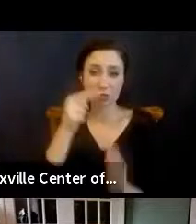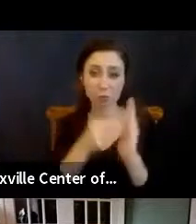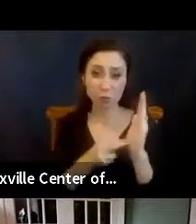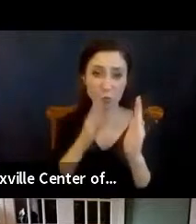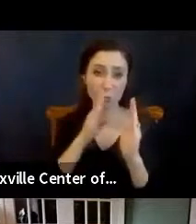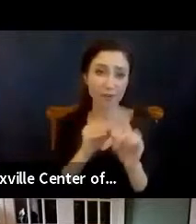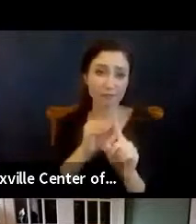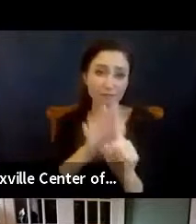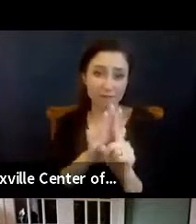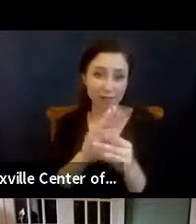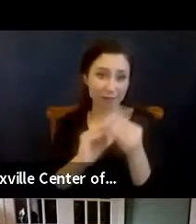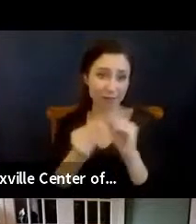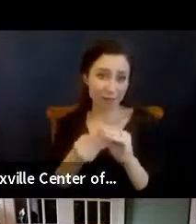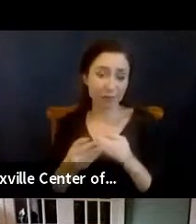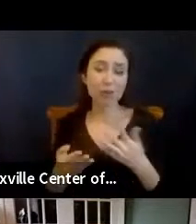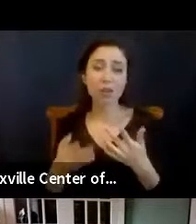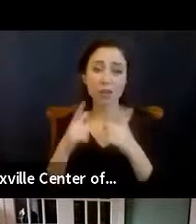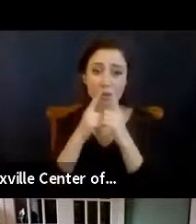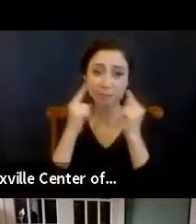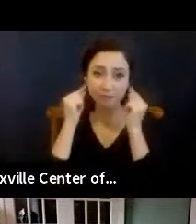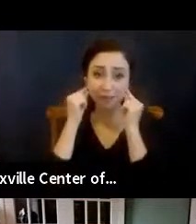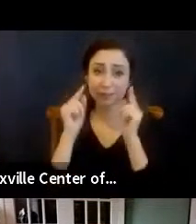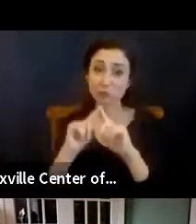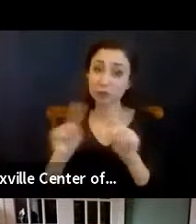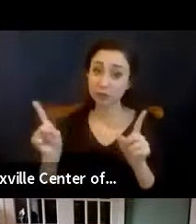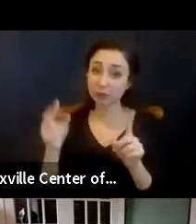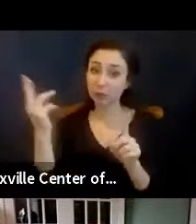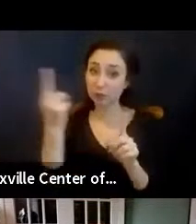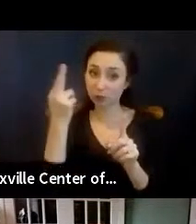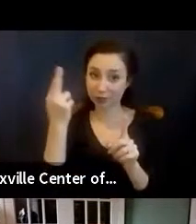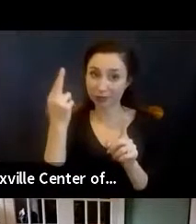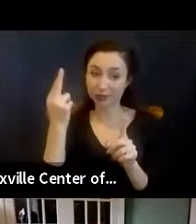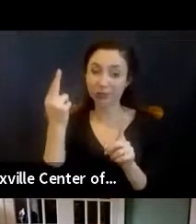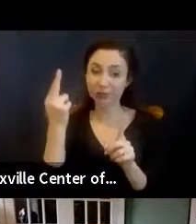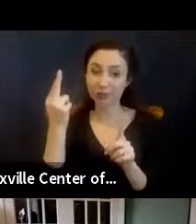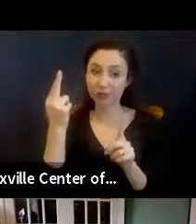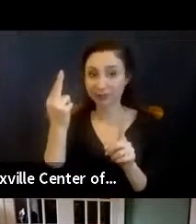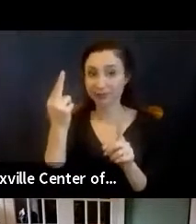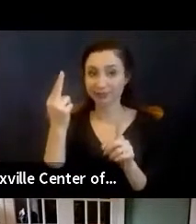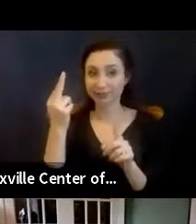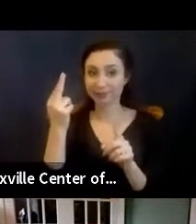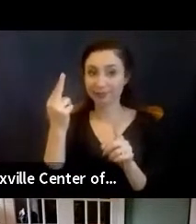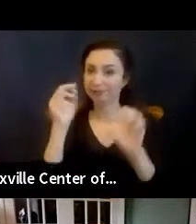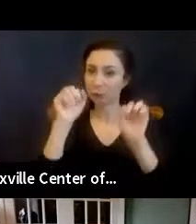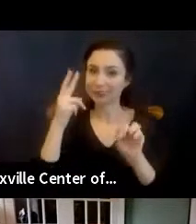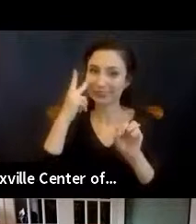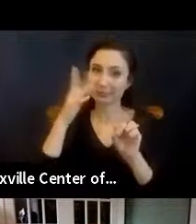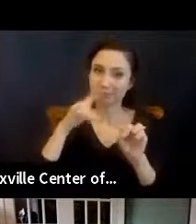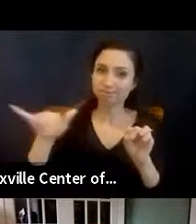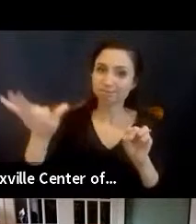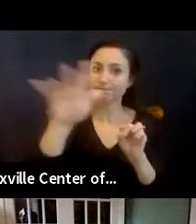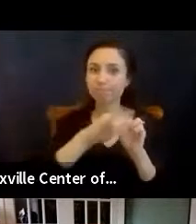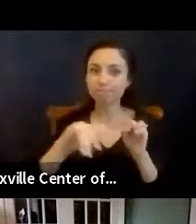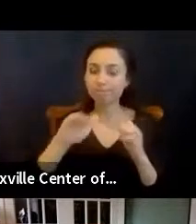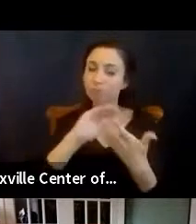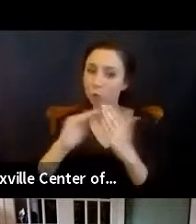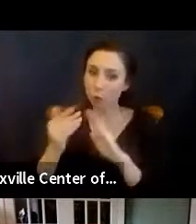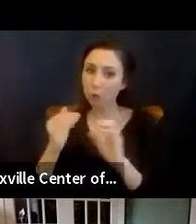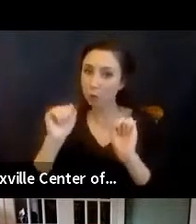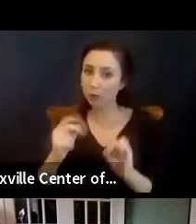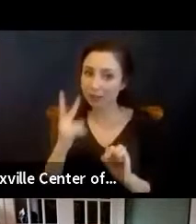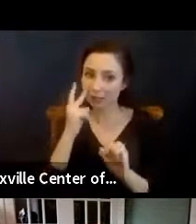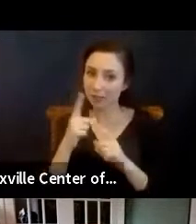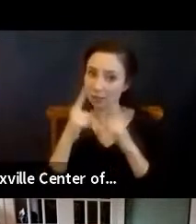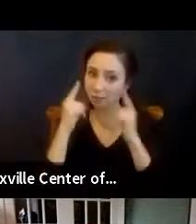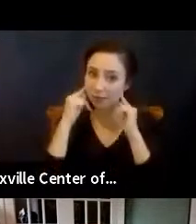speak of. Masks are different because they're done population wide, and I think in